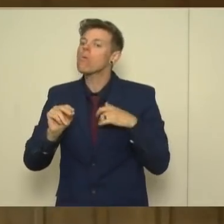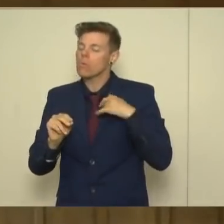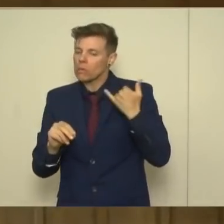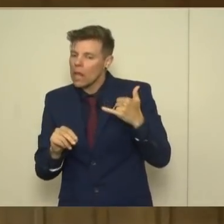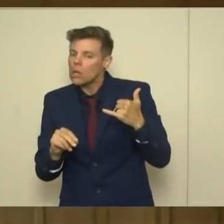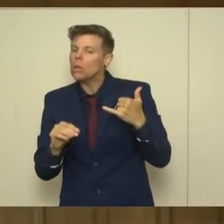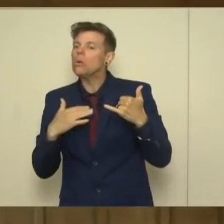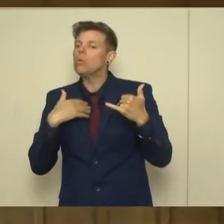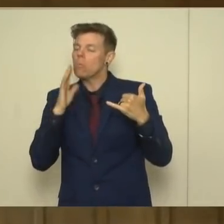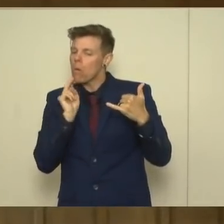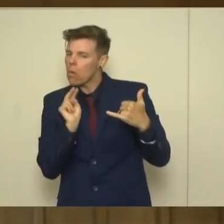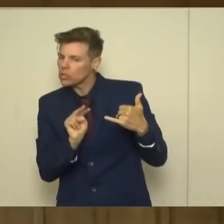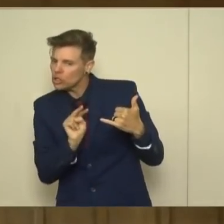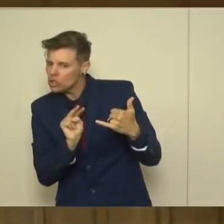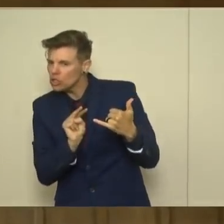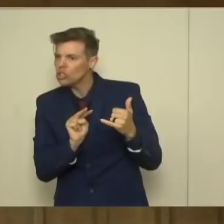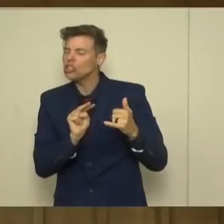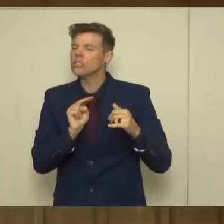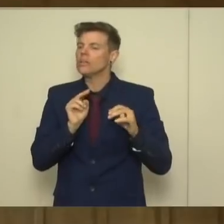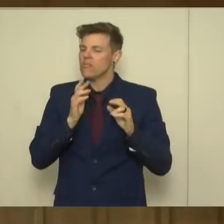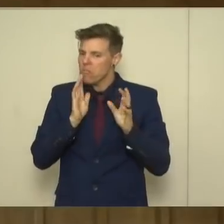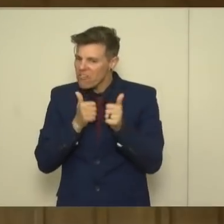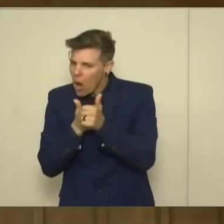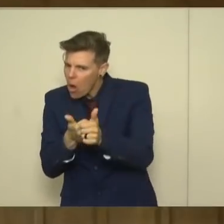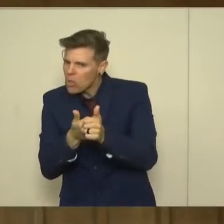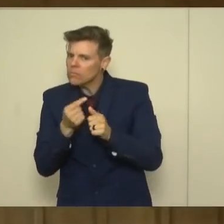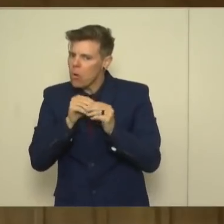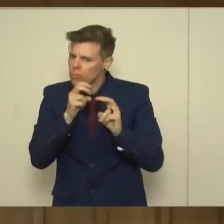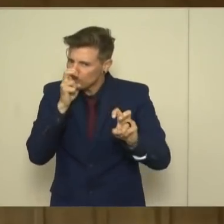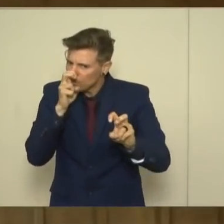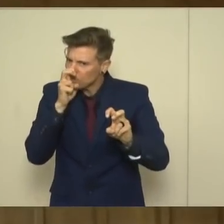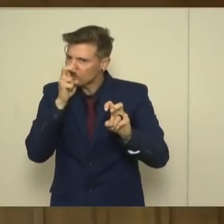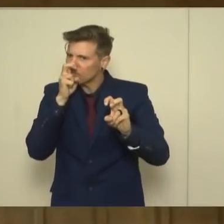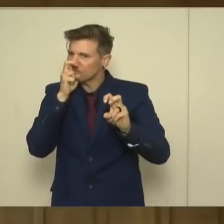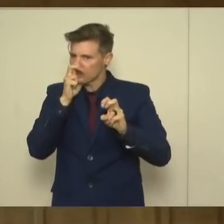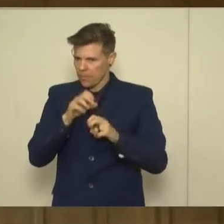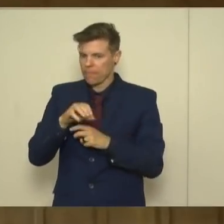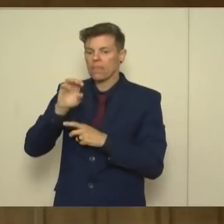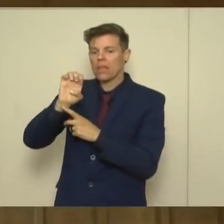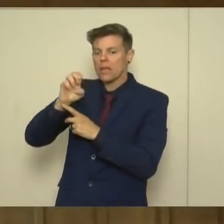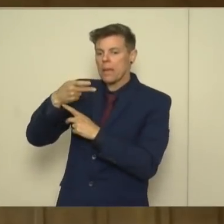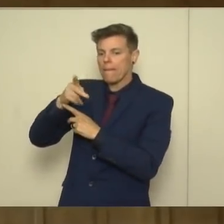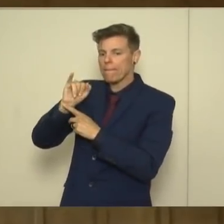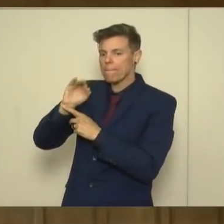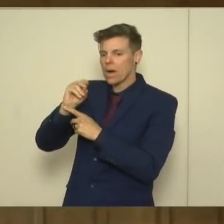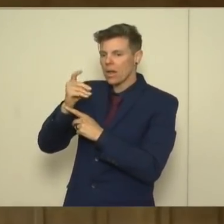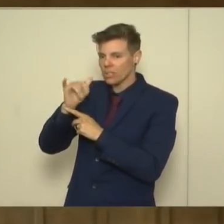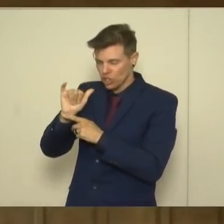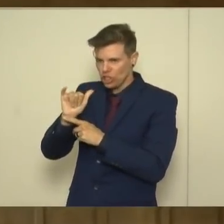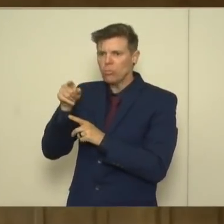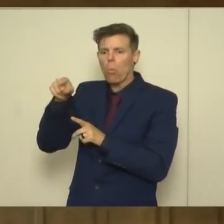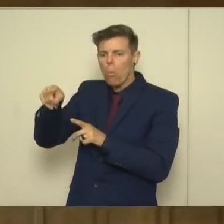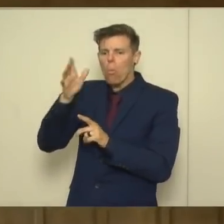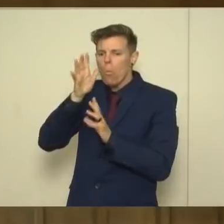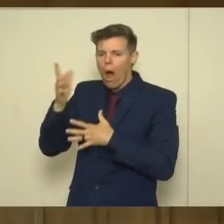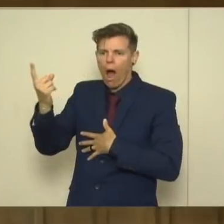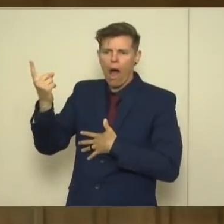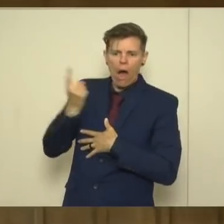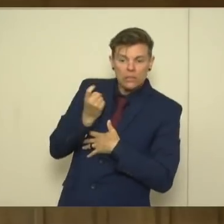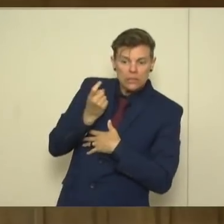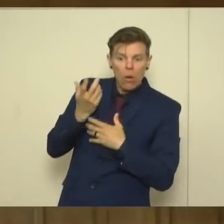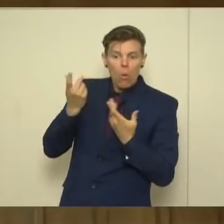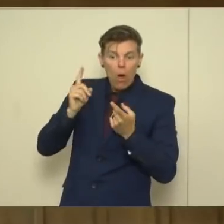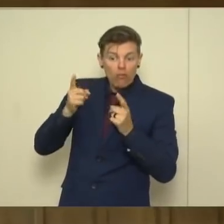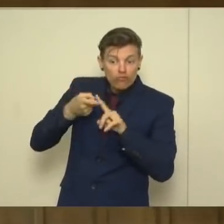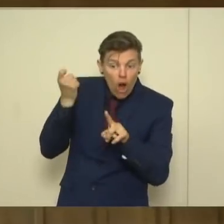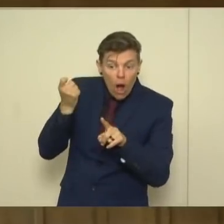epidemiologists and the contact tracing process, they're the ones who find out the person's from out of state. We don't know that till we call them. They will, in